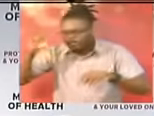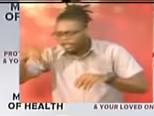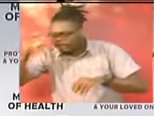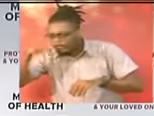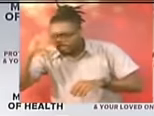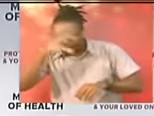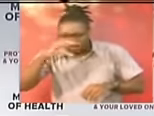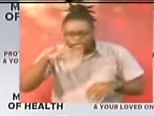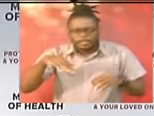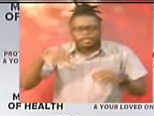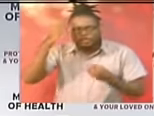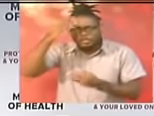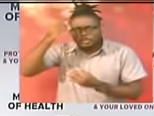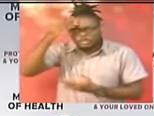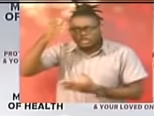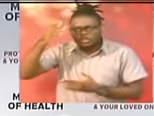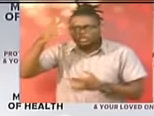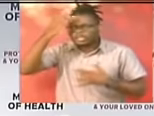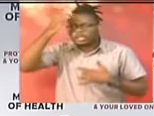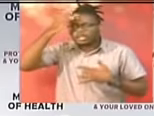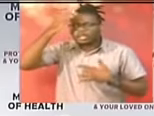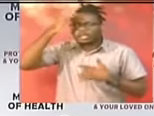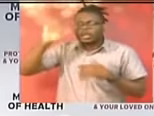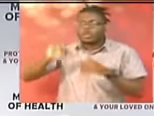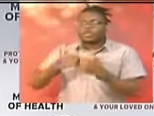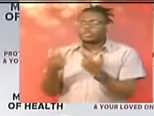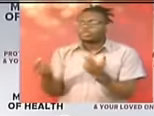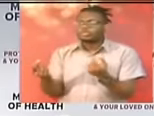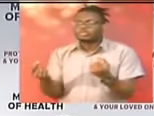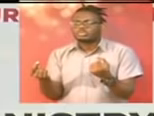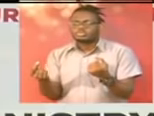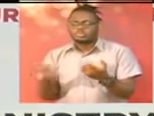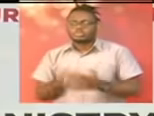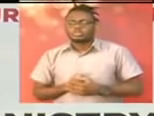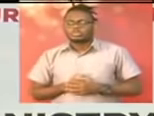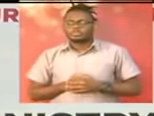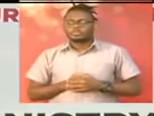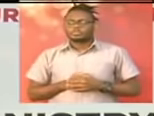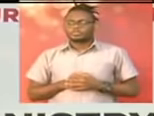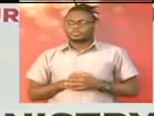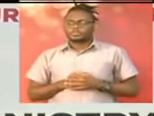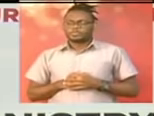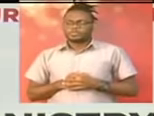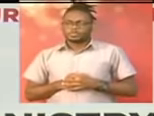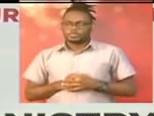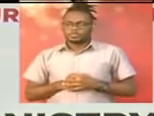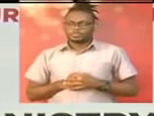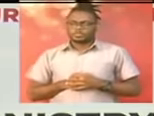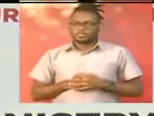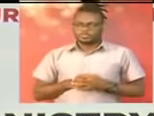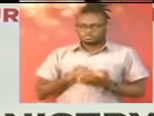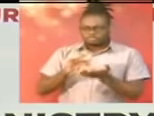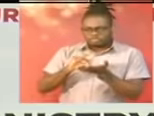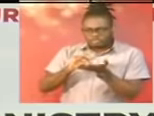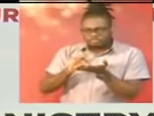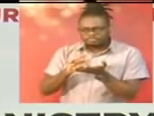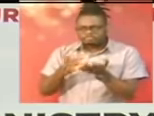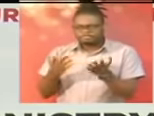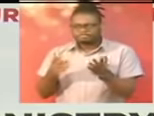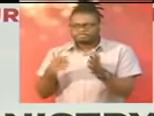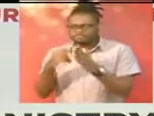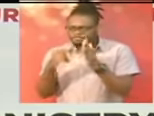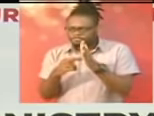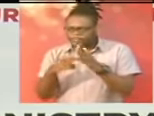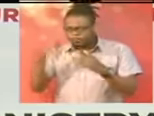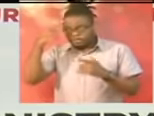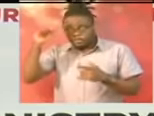first is the clinical criteria. Now, the clinical criteria for admission do not change with the